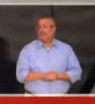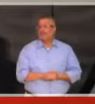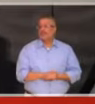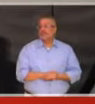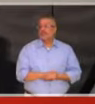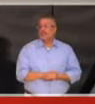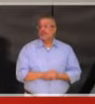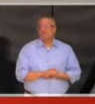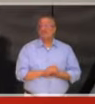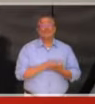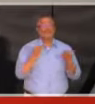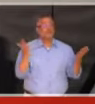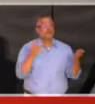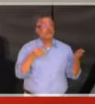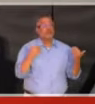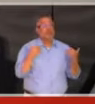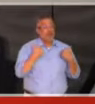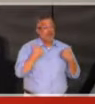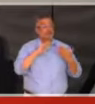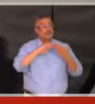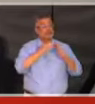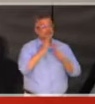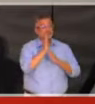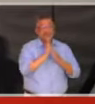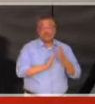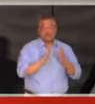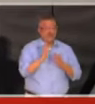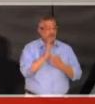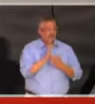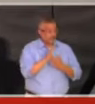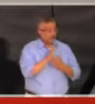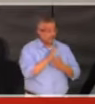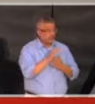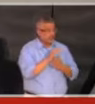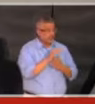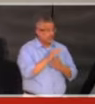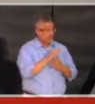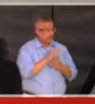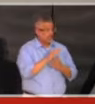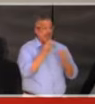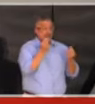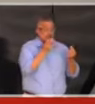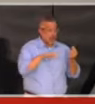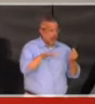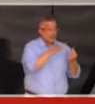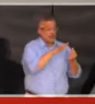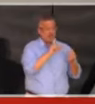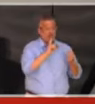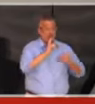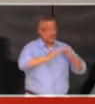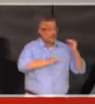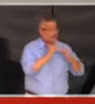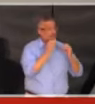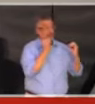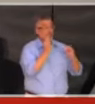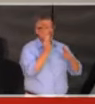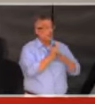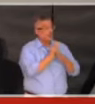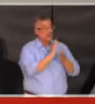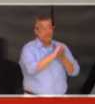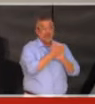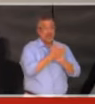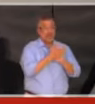But here we have community colleges who have either unused real property or facilities that have